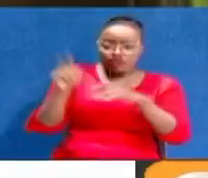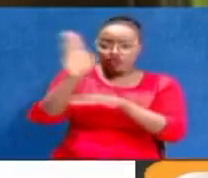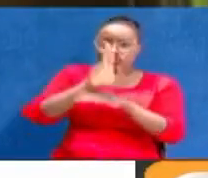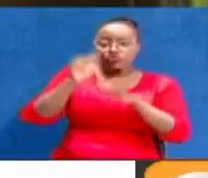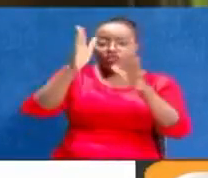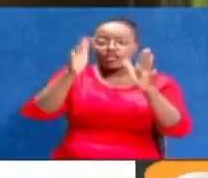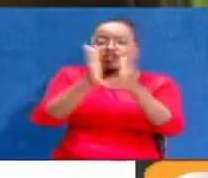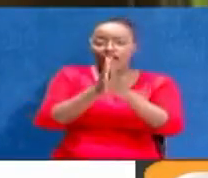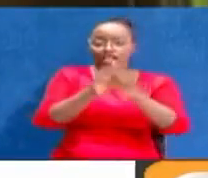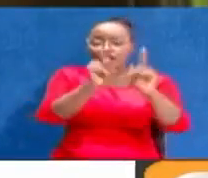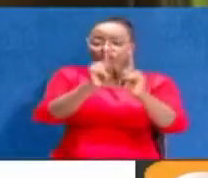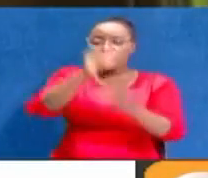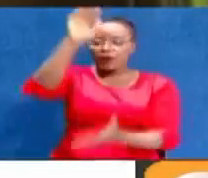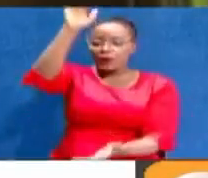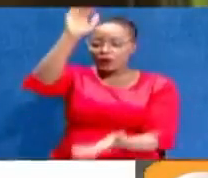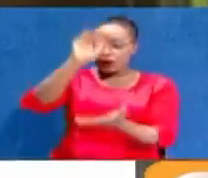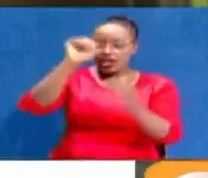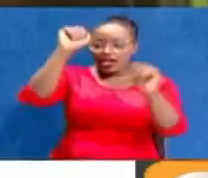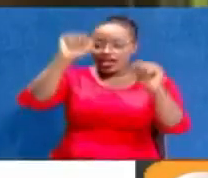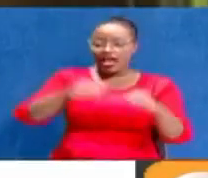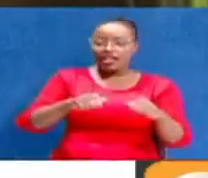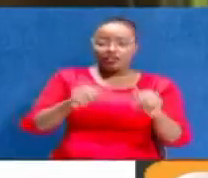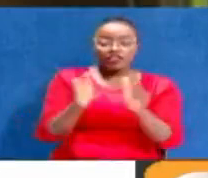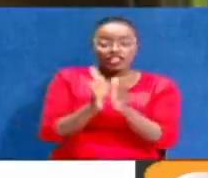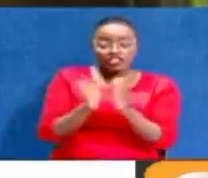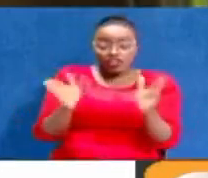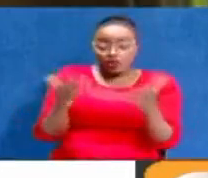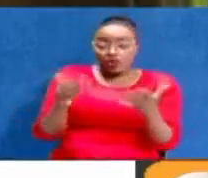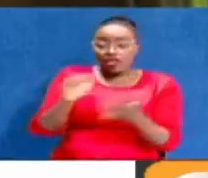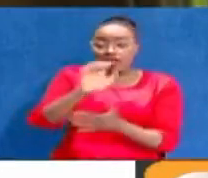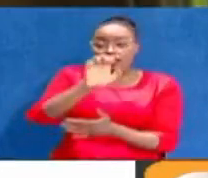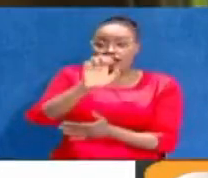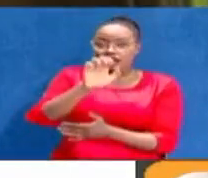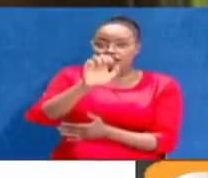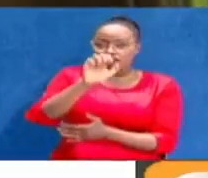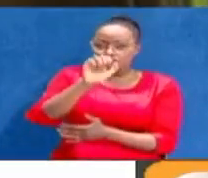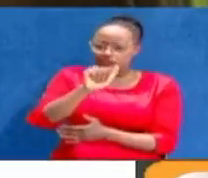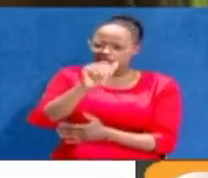would really greatly reduce levels in the whole EAC region